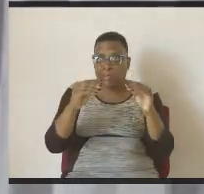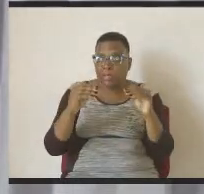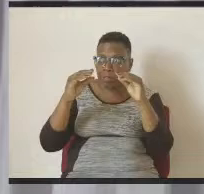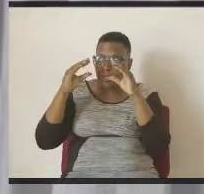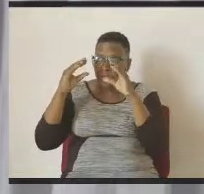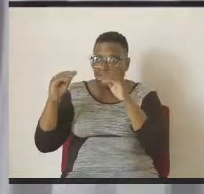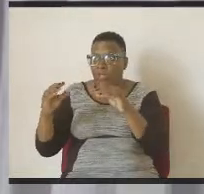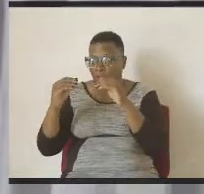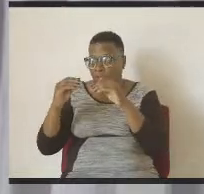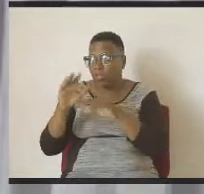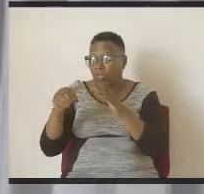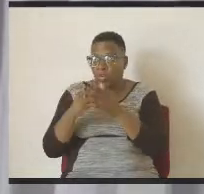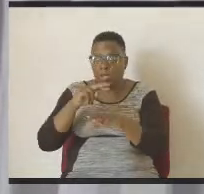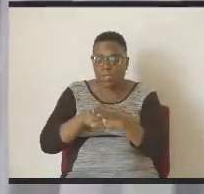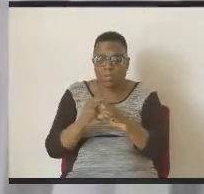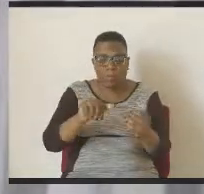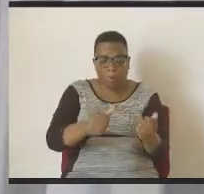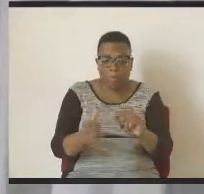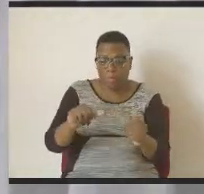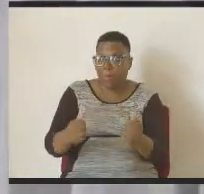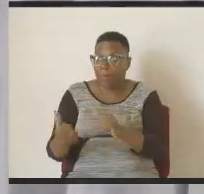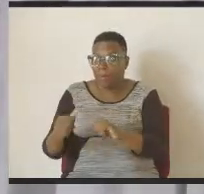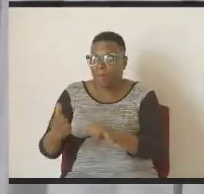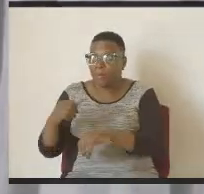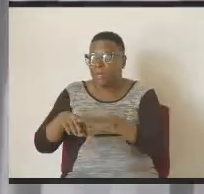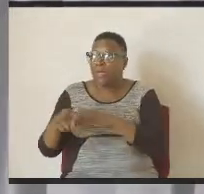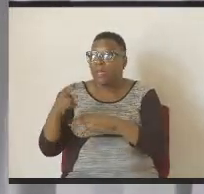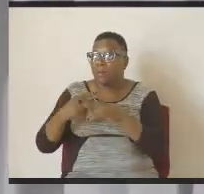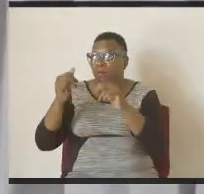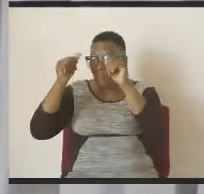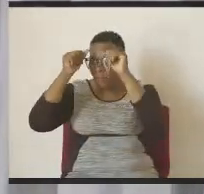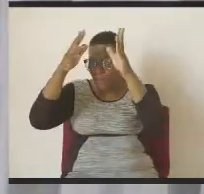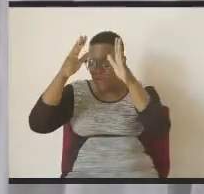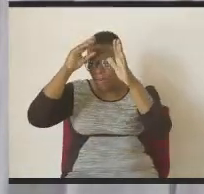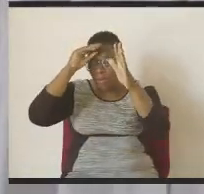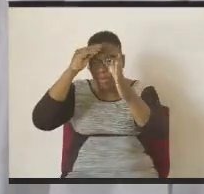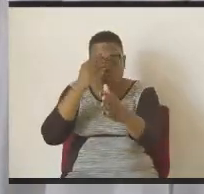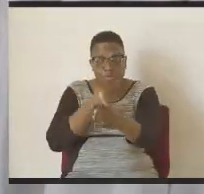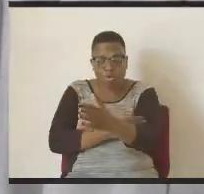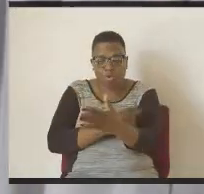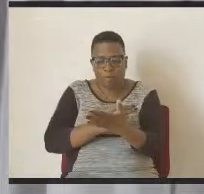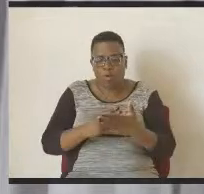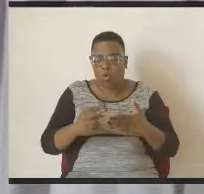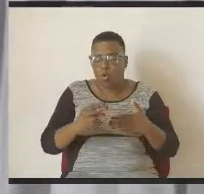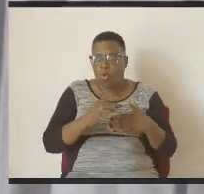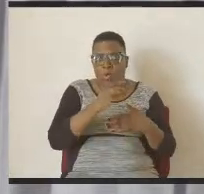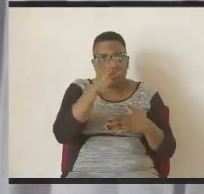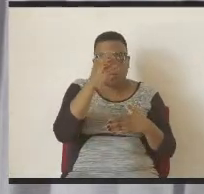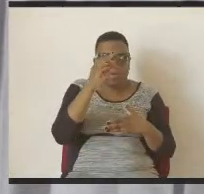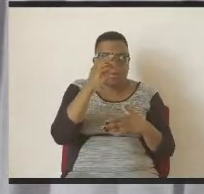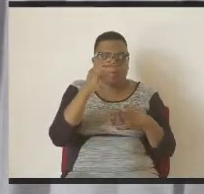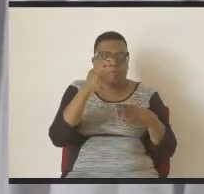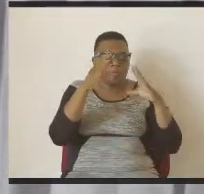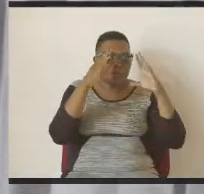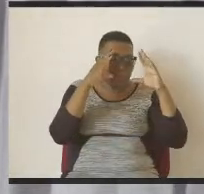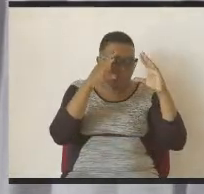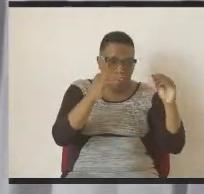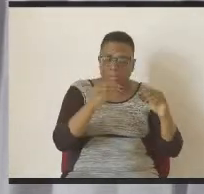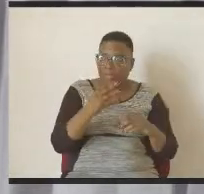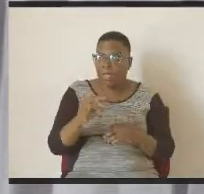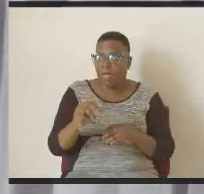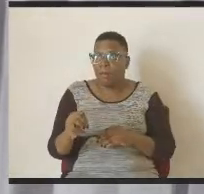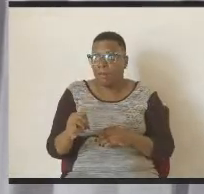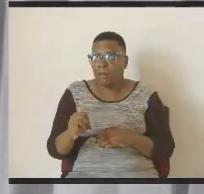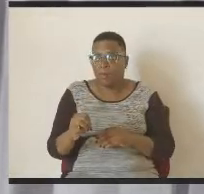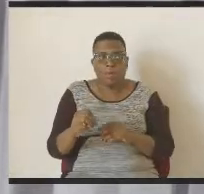nations, baptizing them in the name of the Father and of the Son and of the Holy Ghost, teaching them to